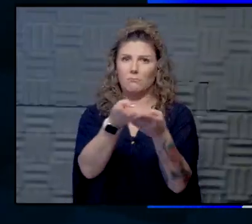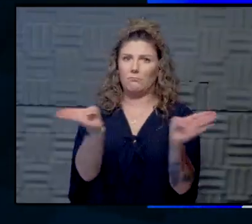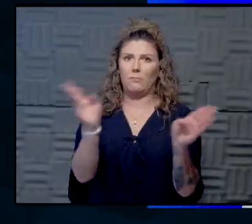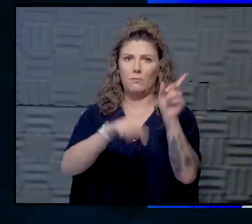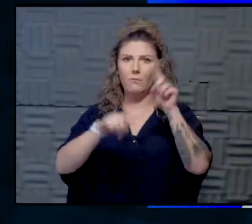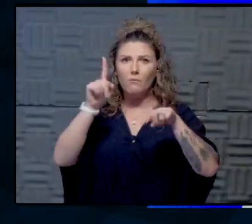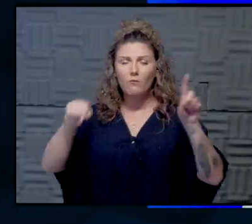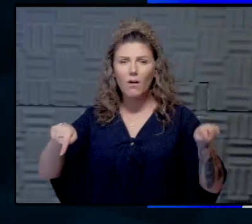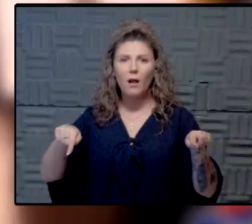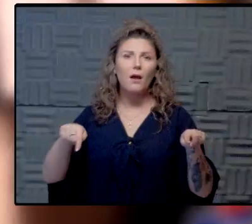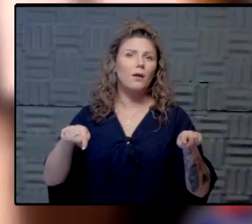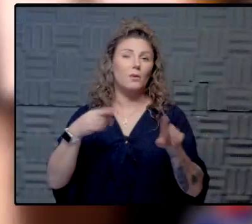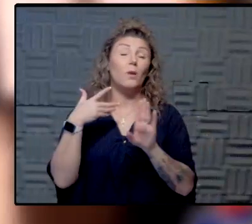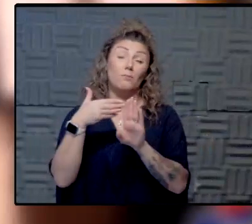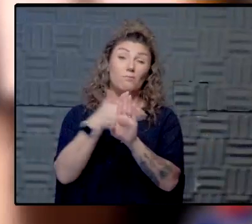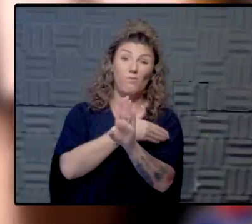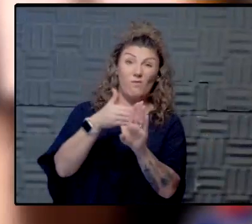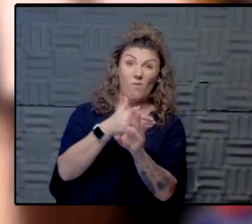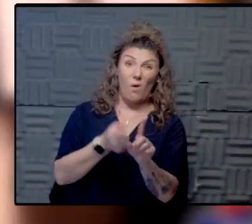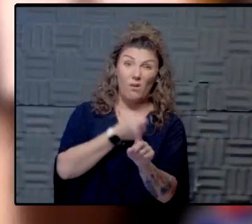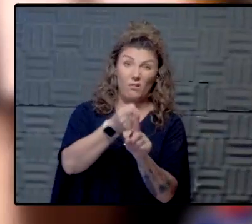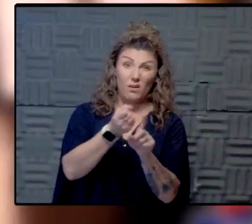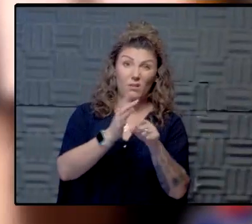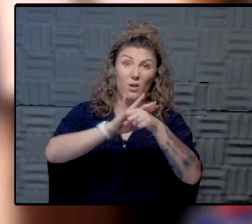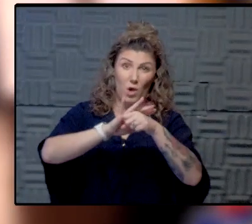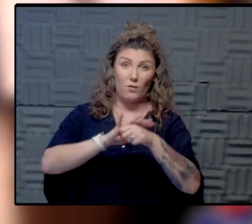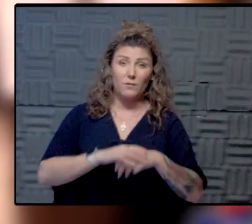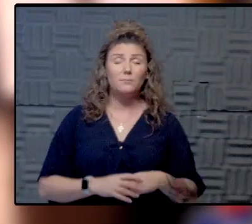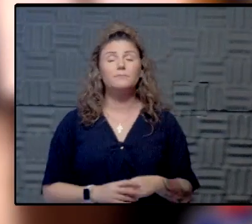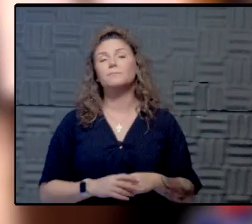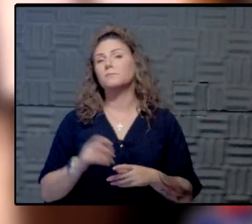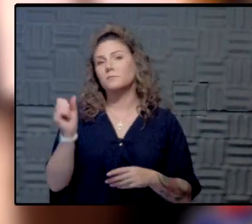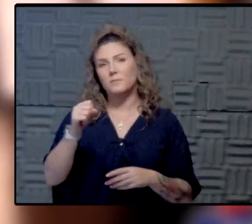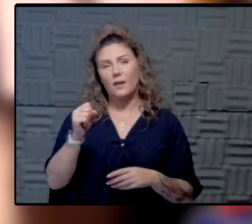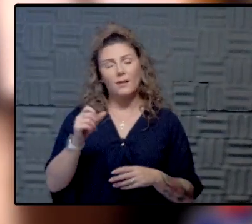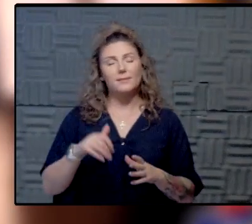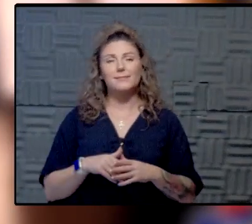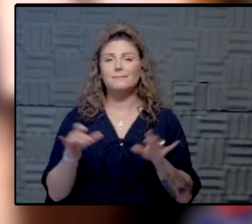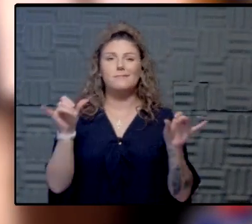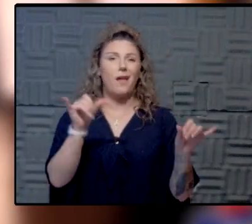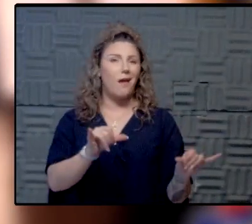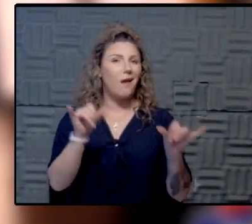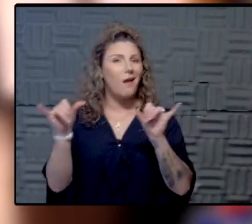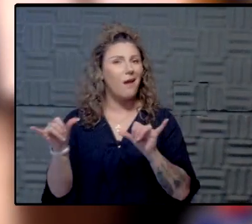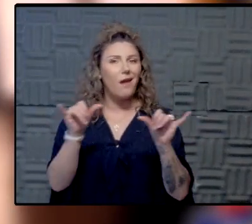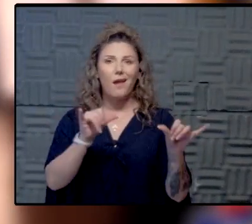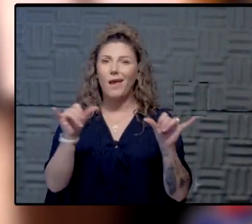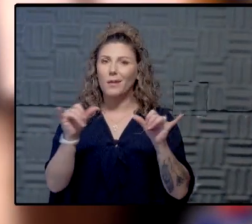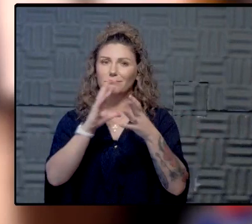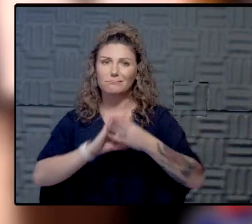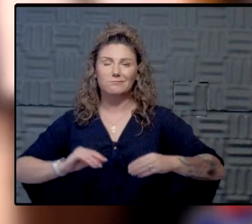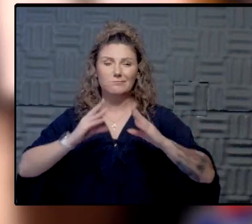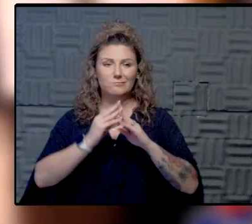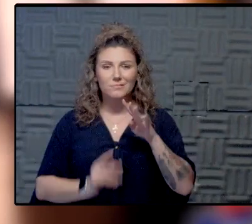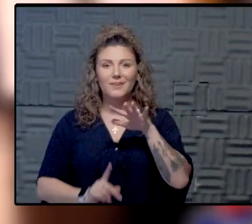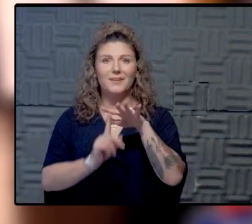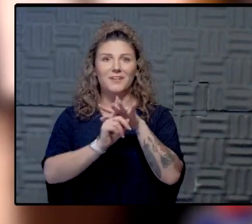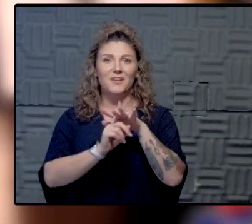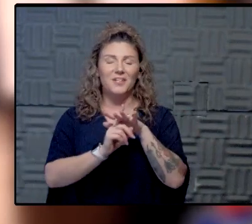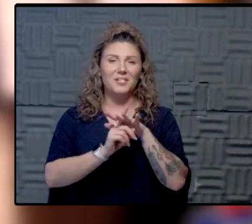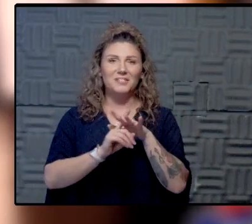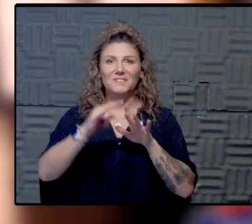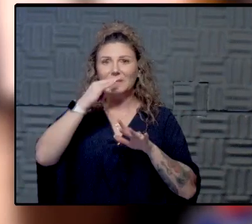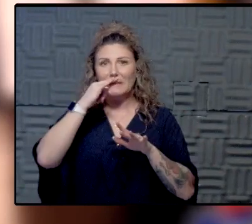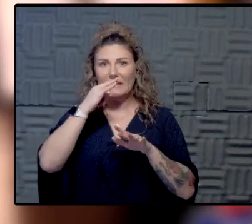variety of this even before the pandemic. Absolutely. It's the same story will come up in children of all